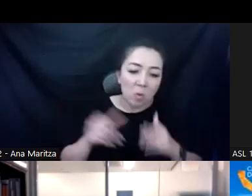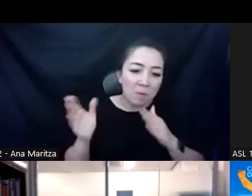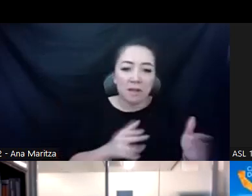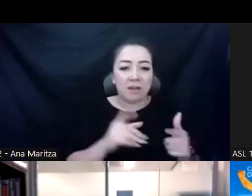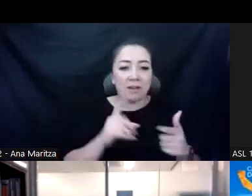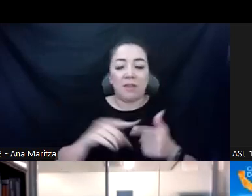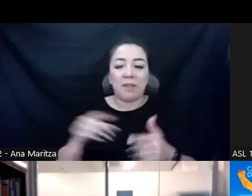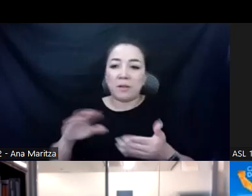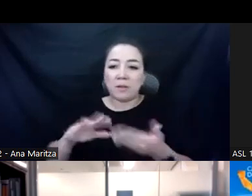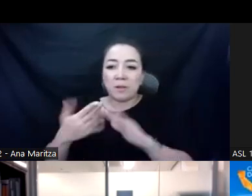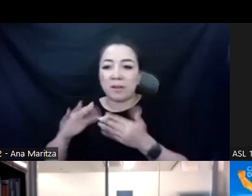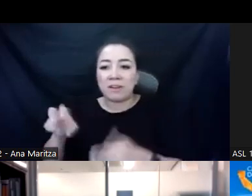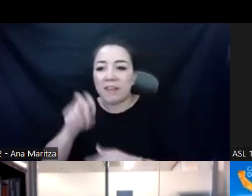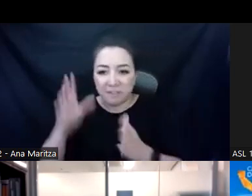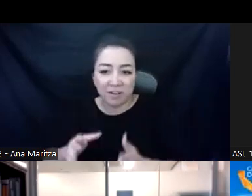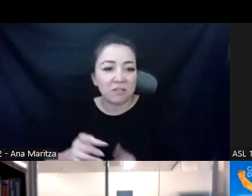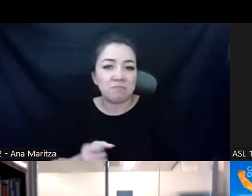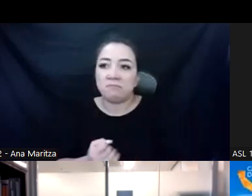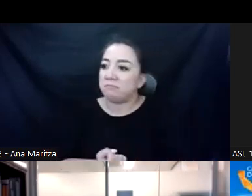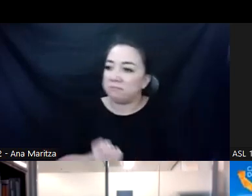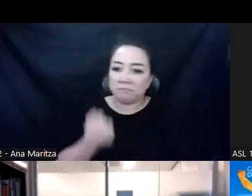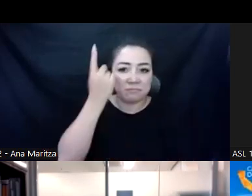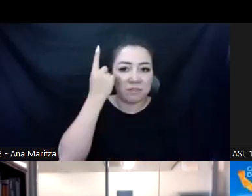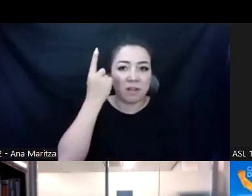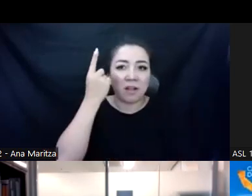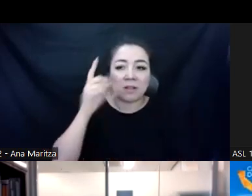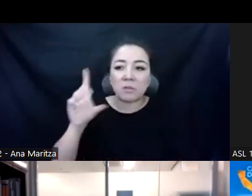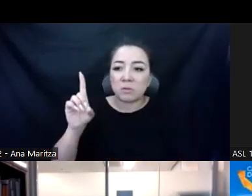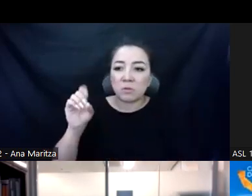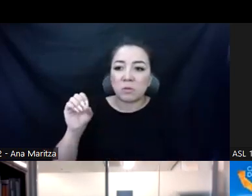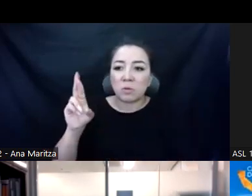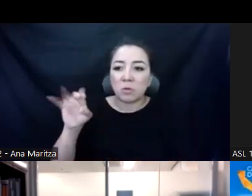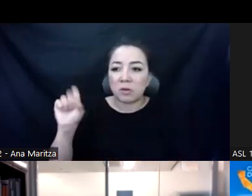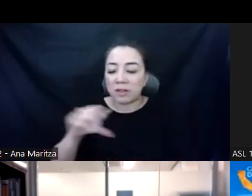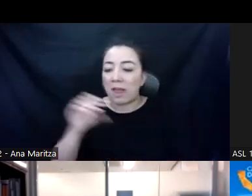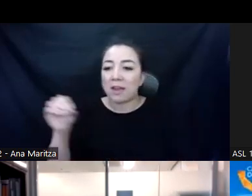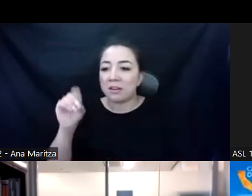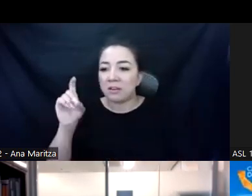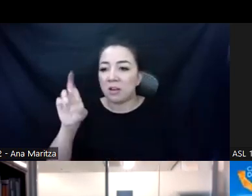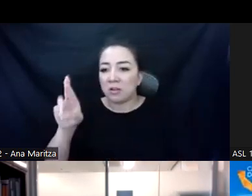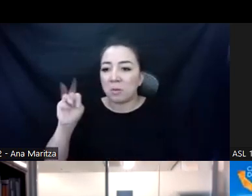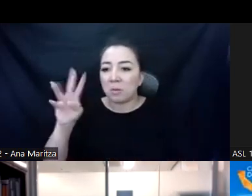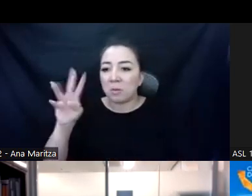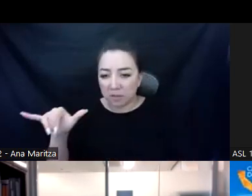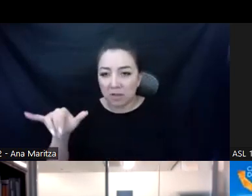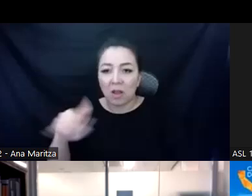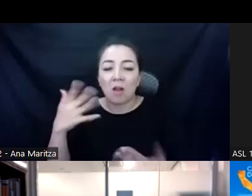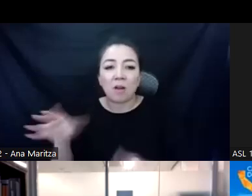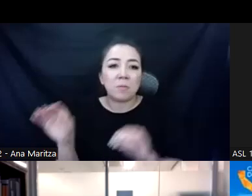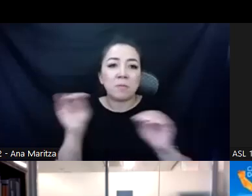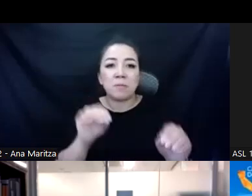community navigators. And I understand that Dolores and Dr. Mobley and one other have moved